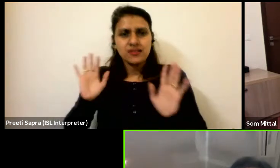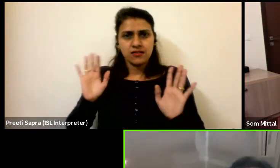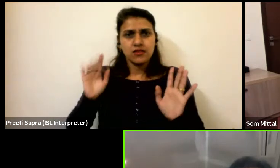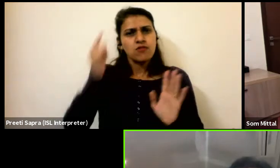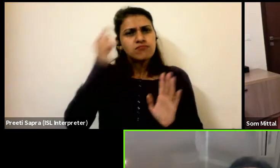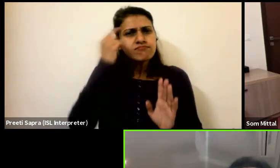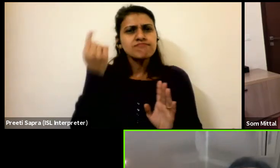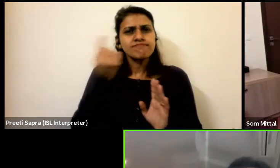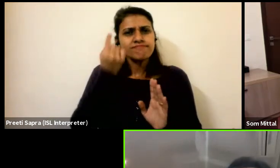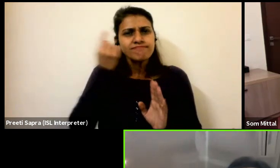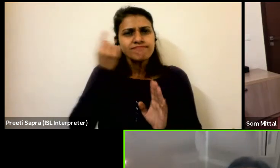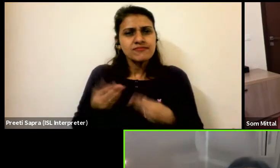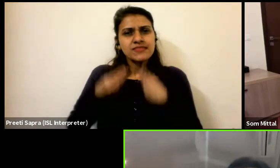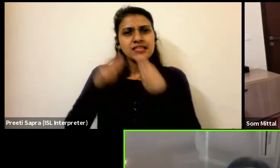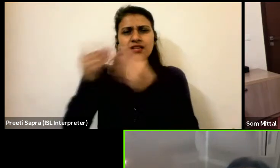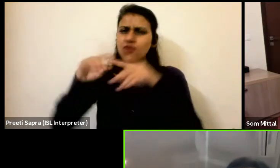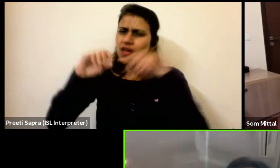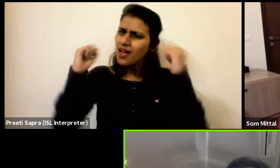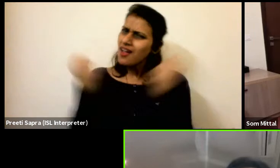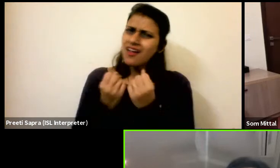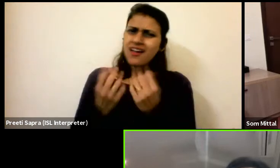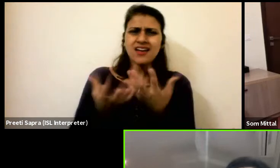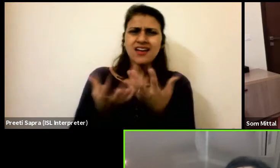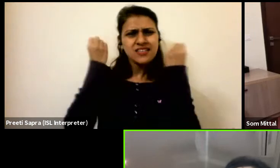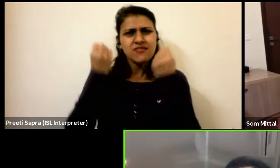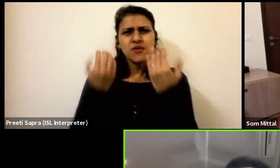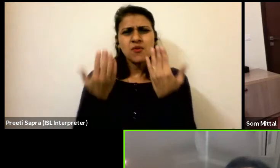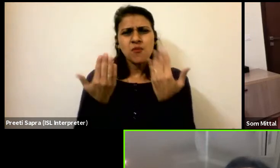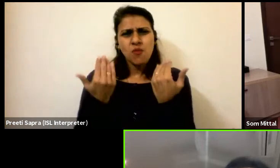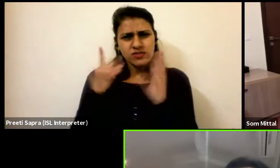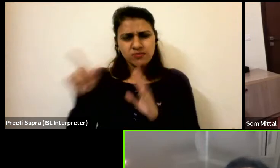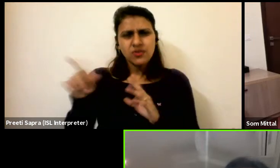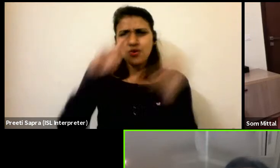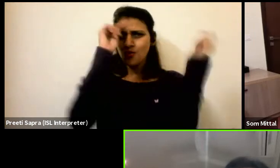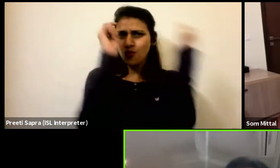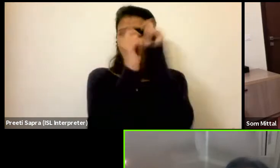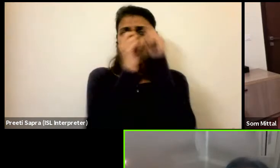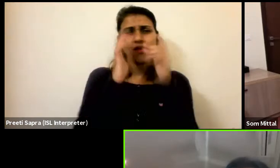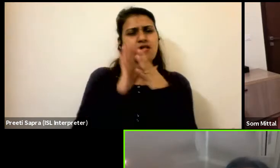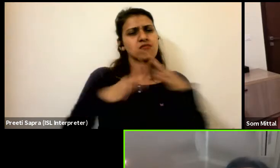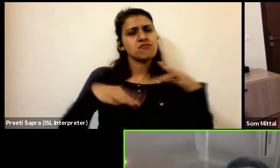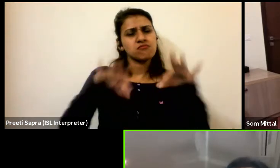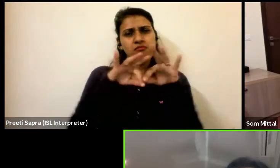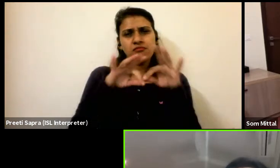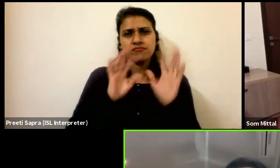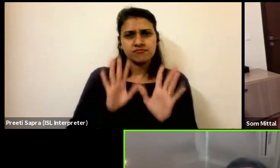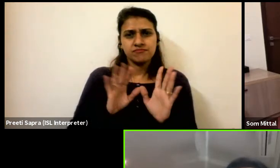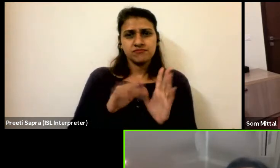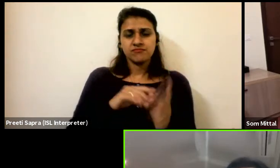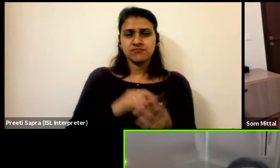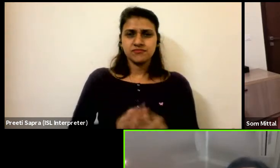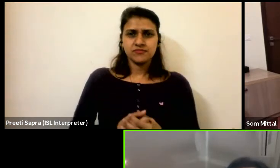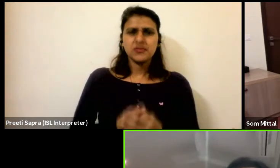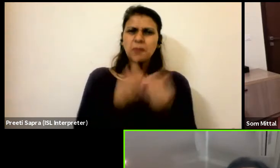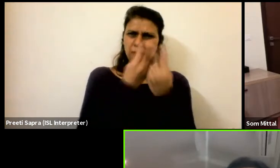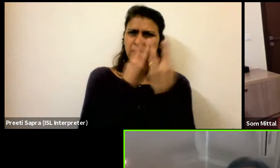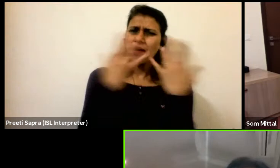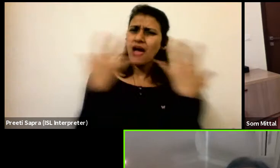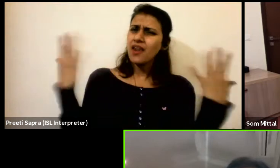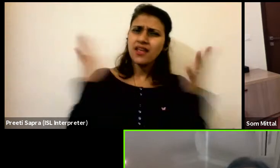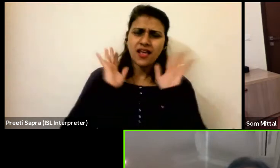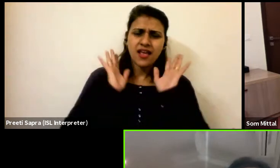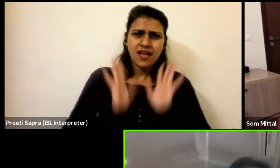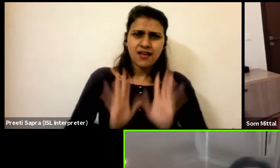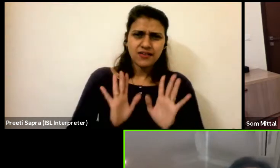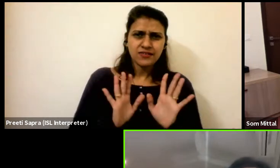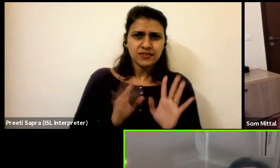that they can achieve. And that's why I think role models are very important. And there are lots of them, even in